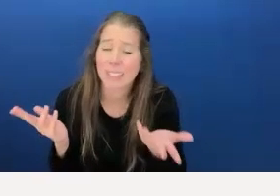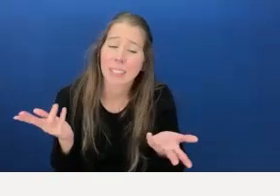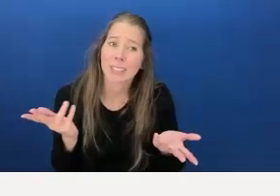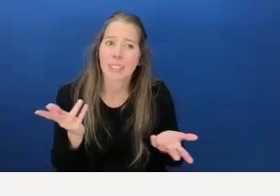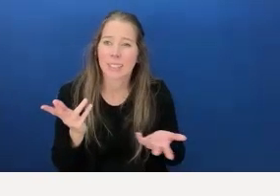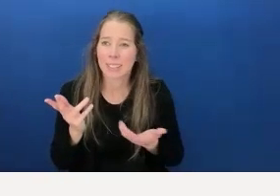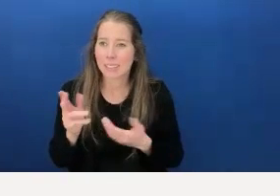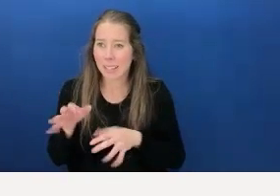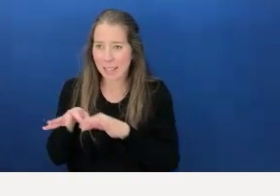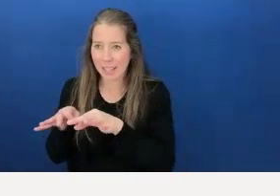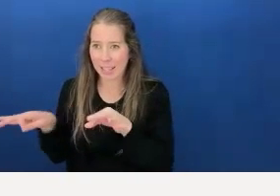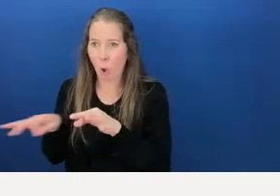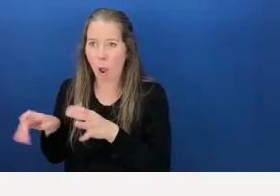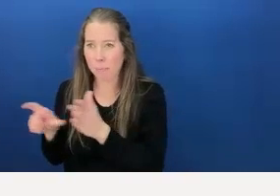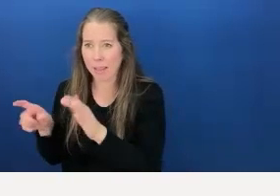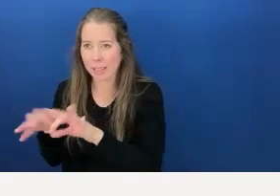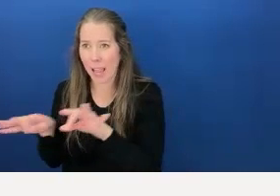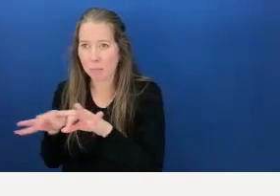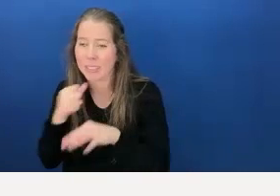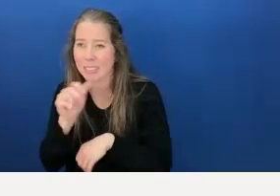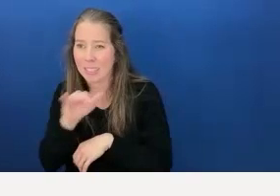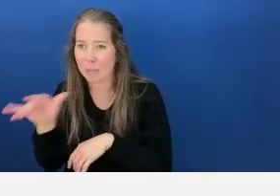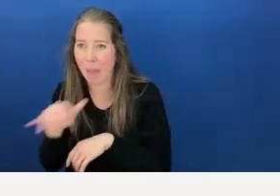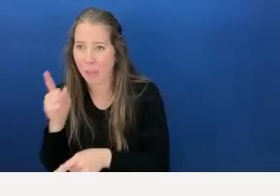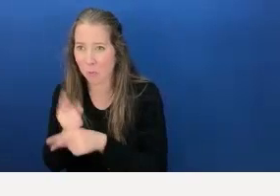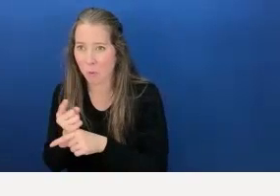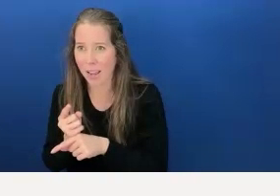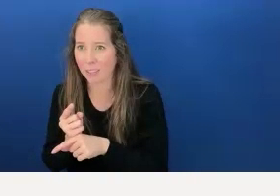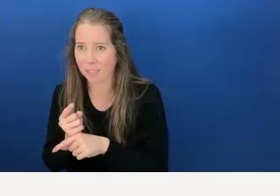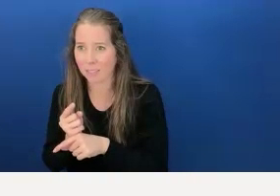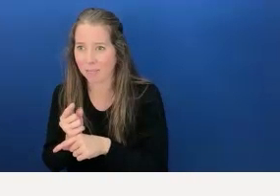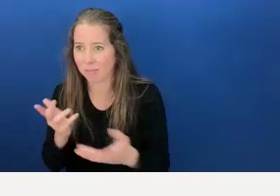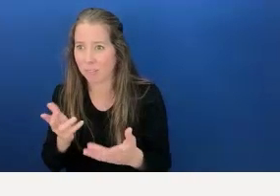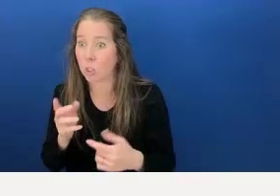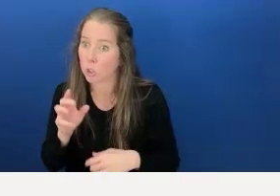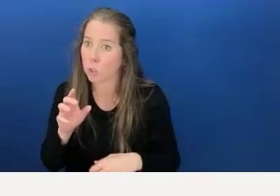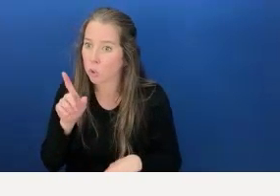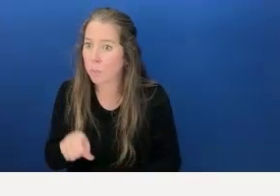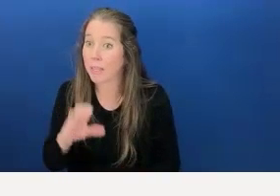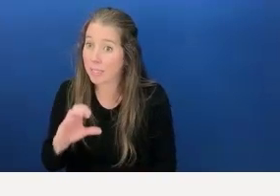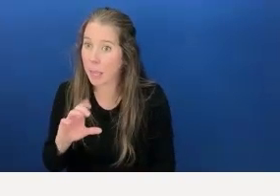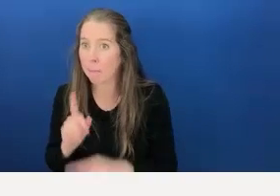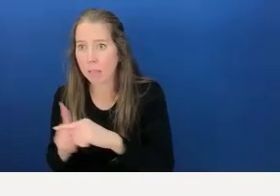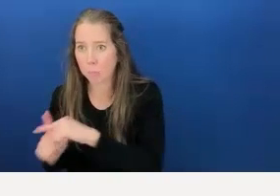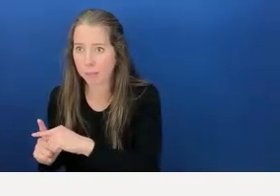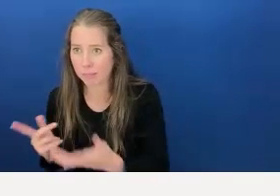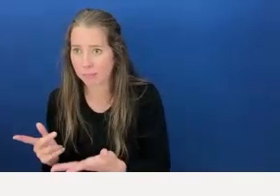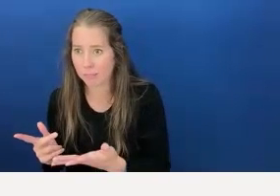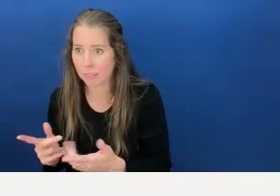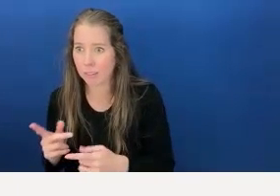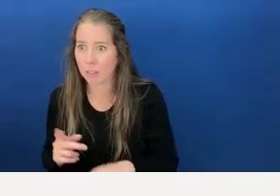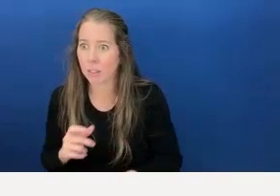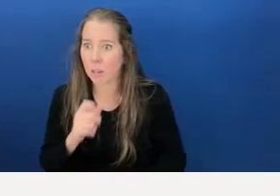It doesn't always spell it the way that it should be, which is in the text or what have you. It should be C and then 2 plus signs,